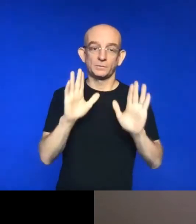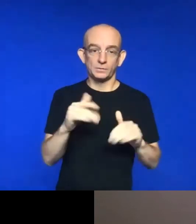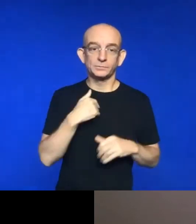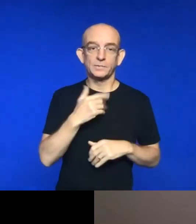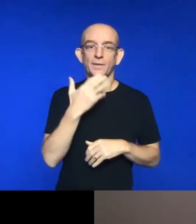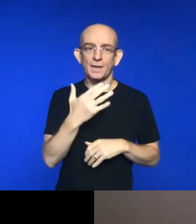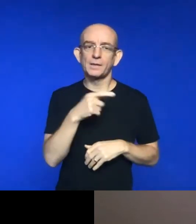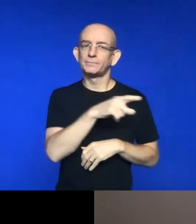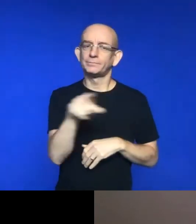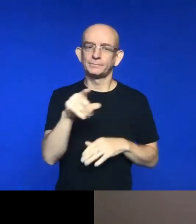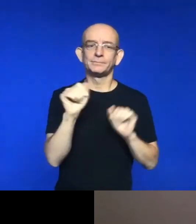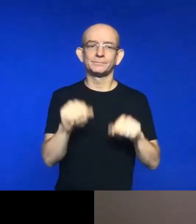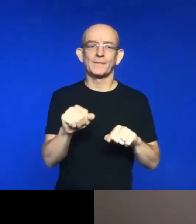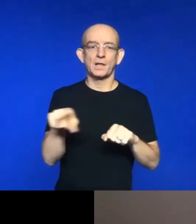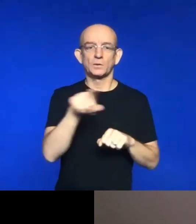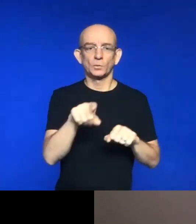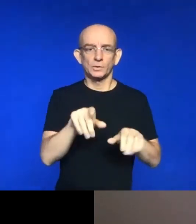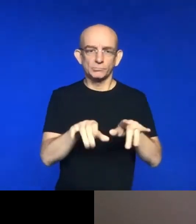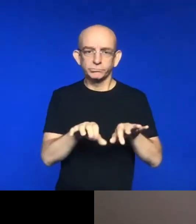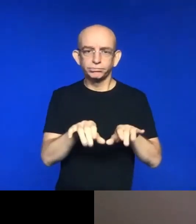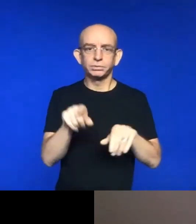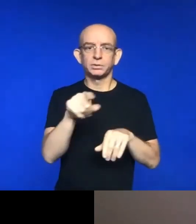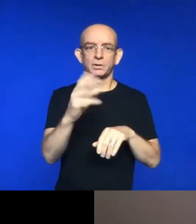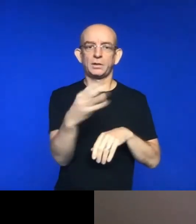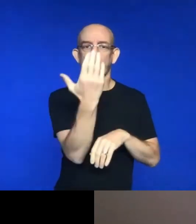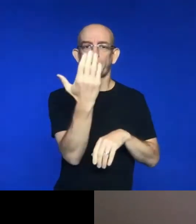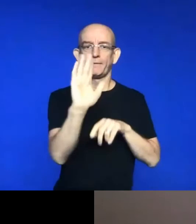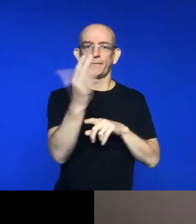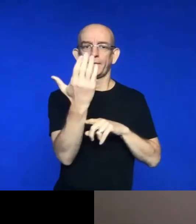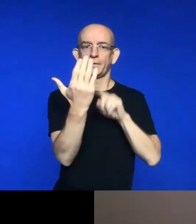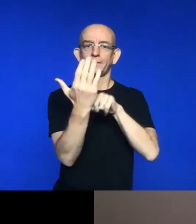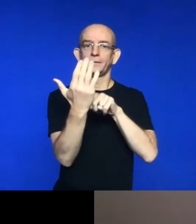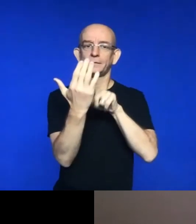and to thank you once again for coming to this webinar.